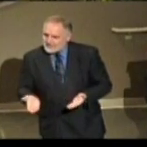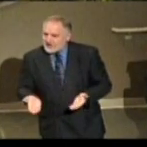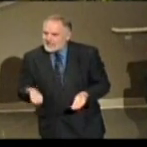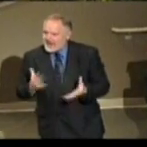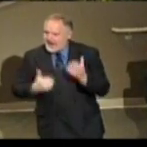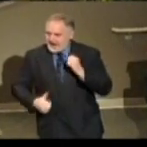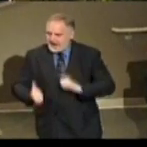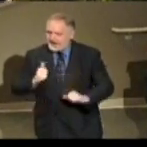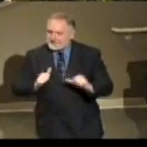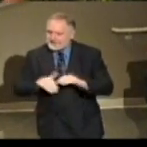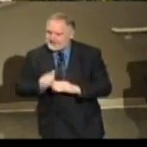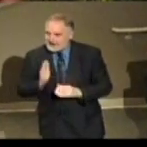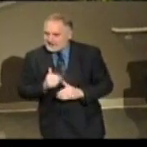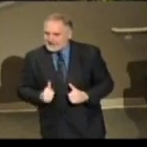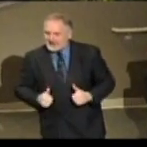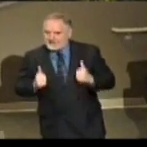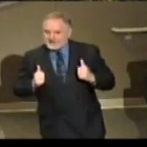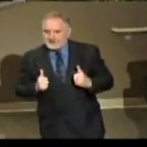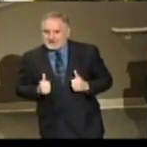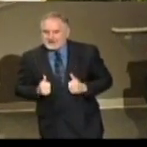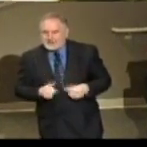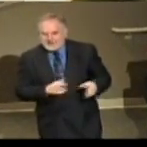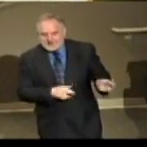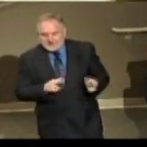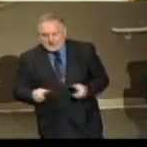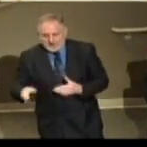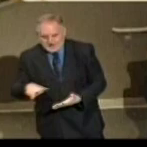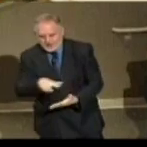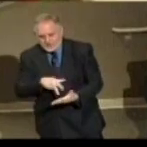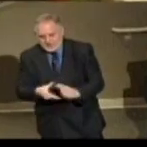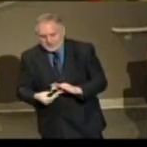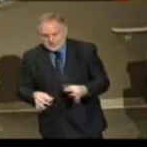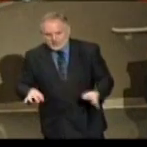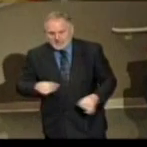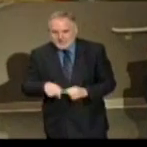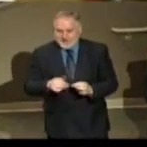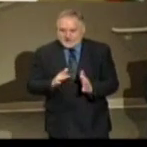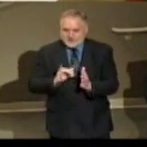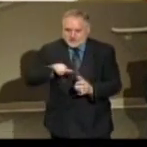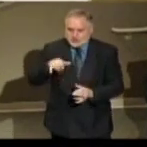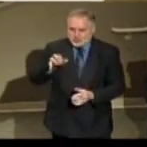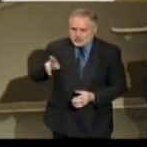our life? Let's get ready to read the story about Judas here.